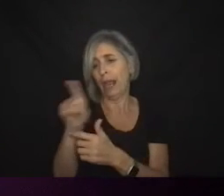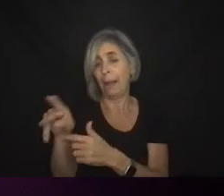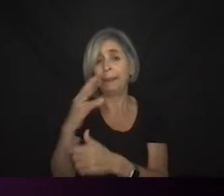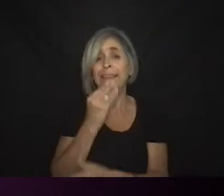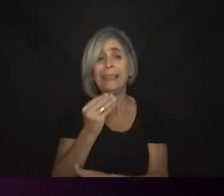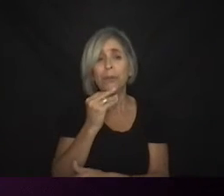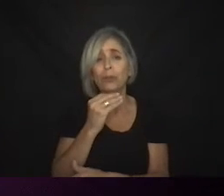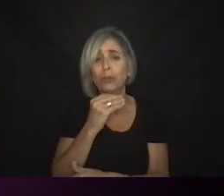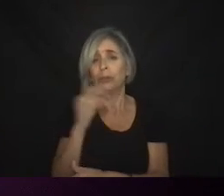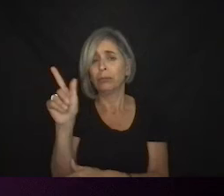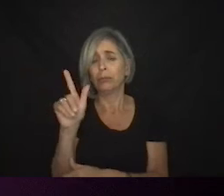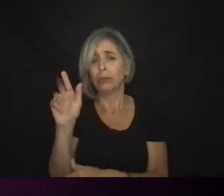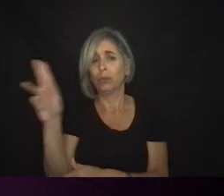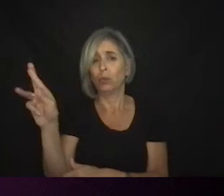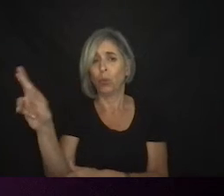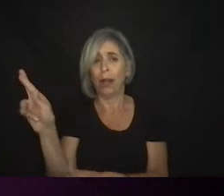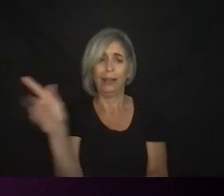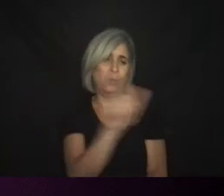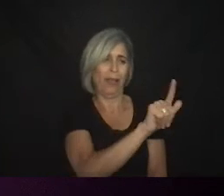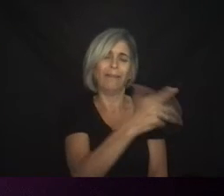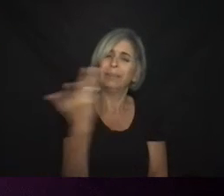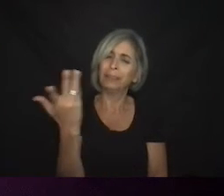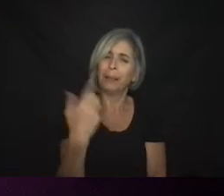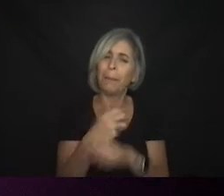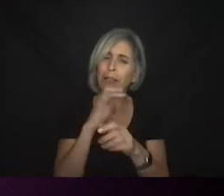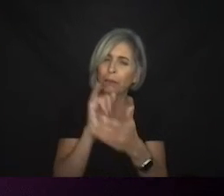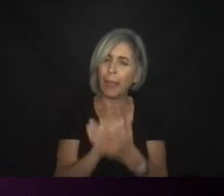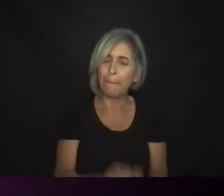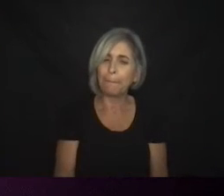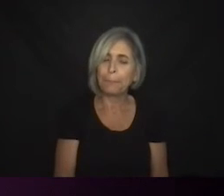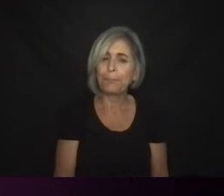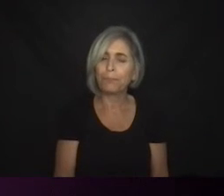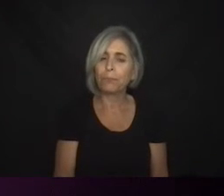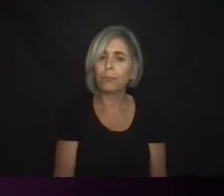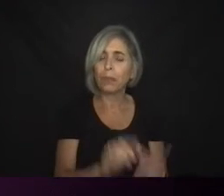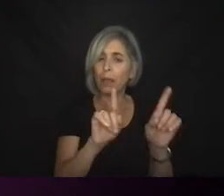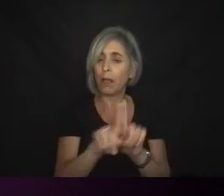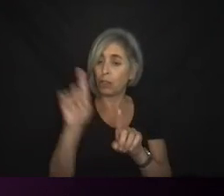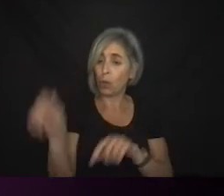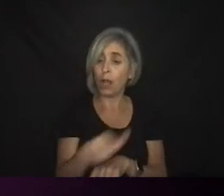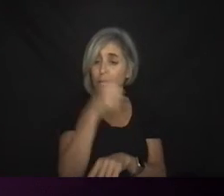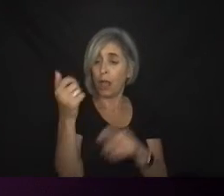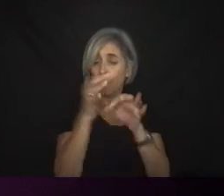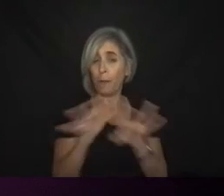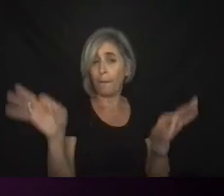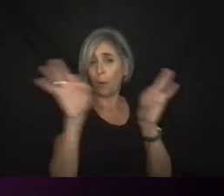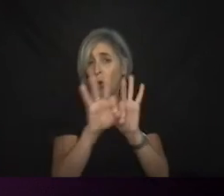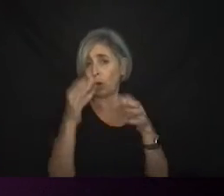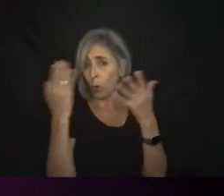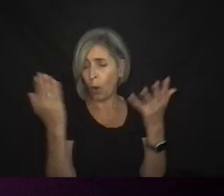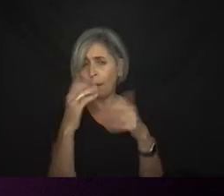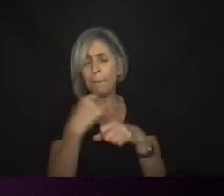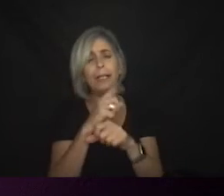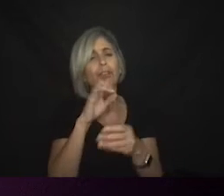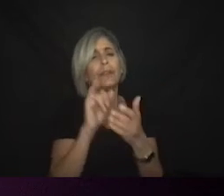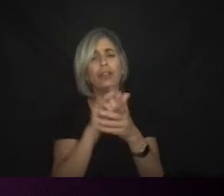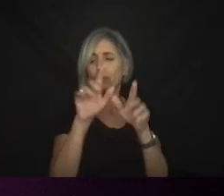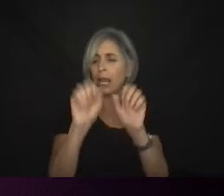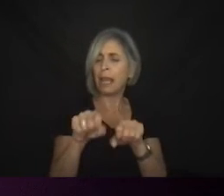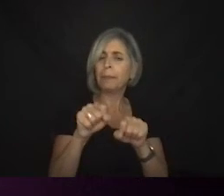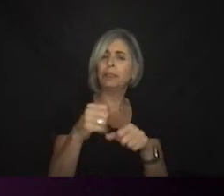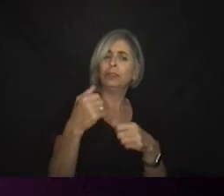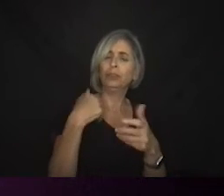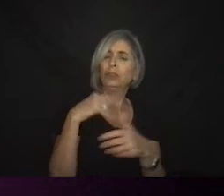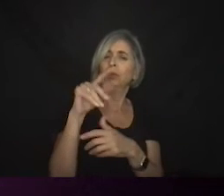Hebrew, you want to make sure that you're doing right to left. And then another important thing is that you need to make sure that you're able to